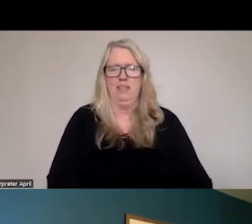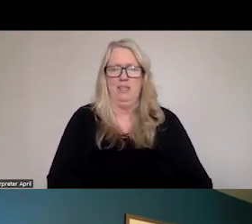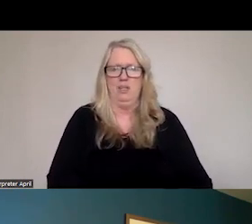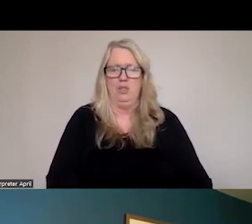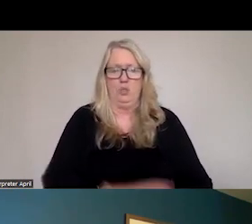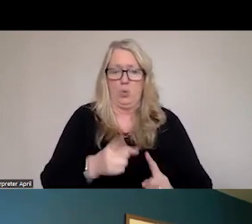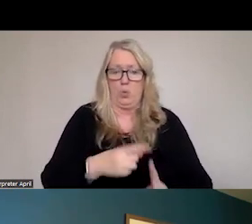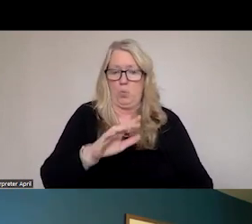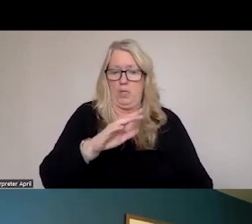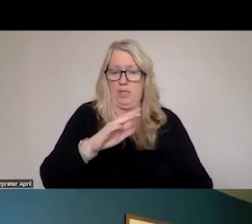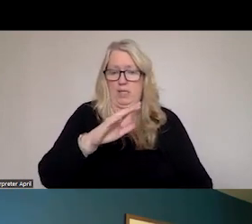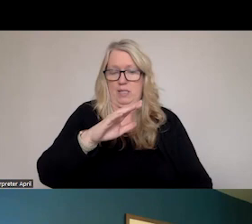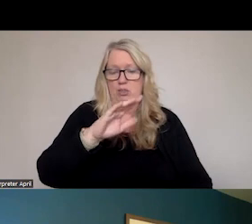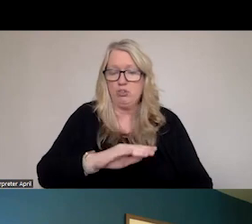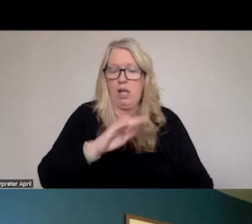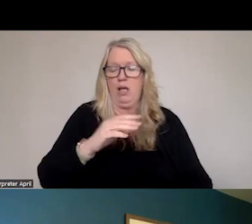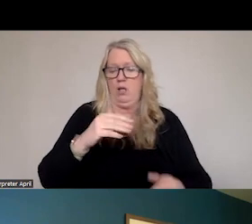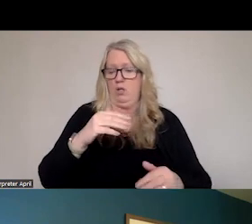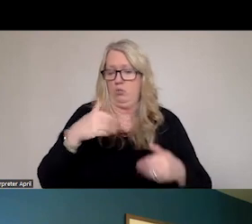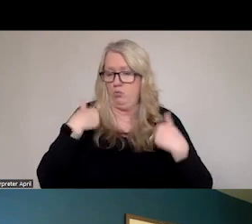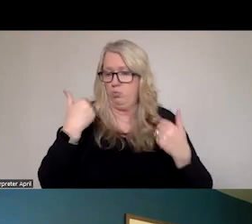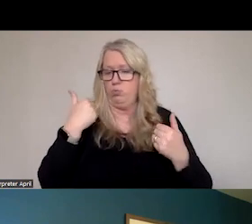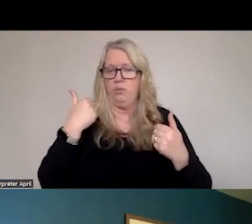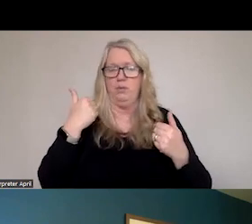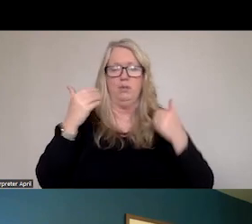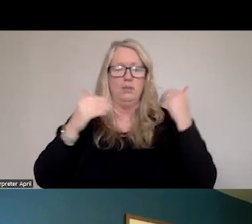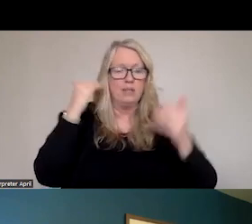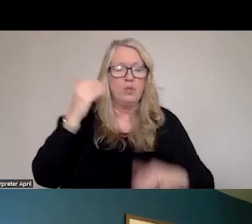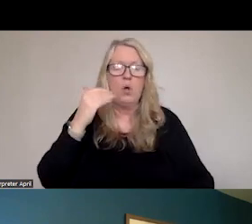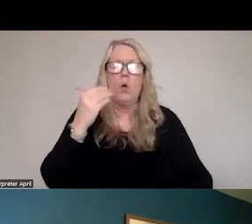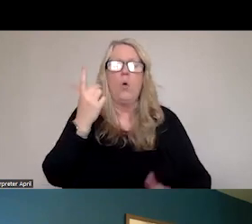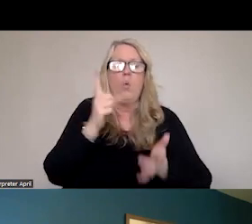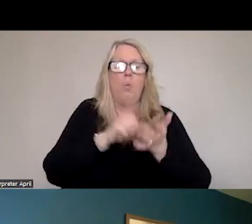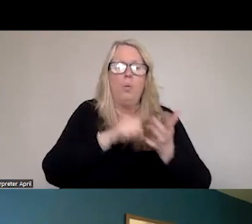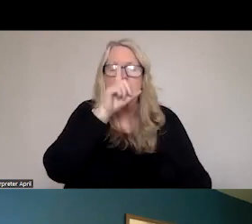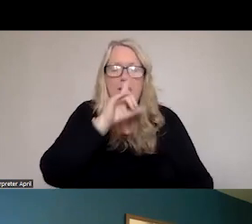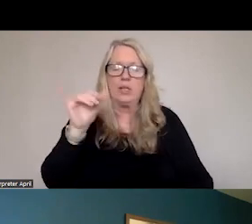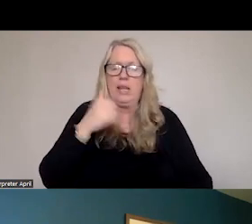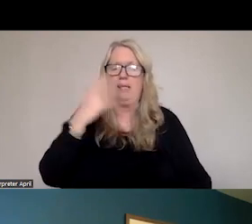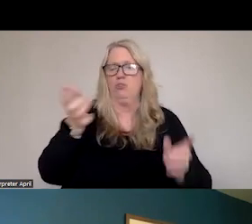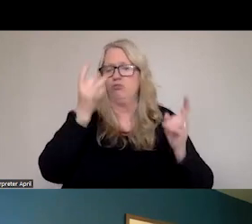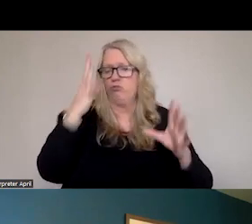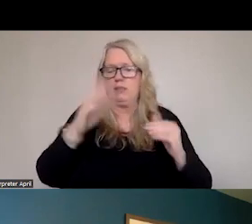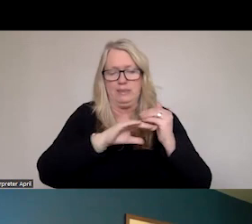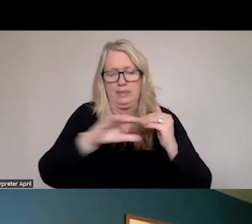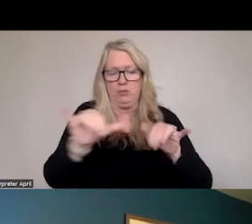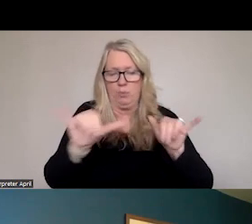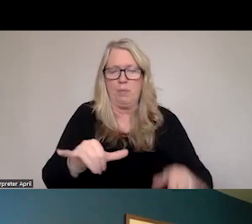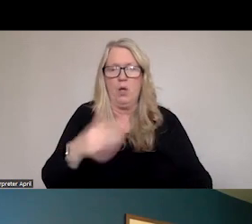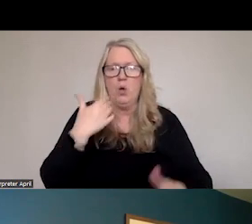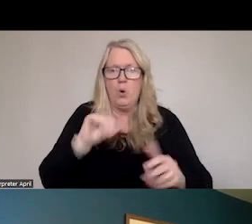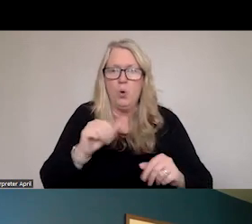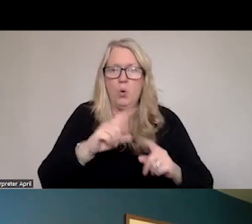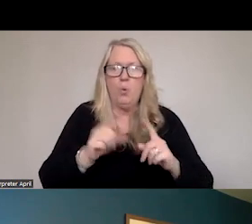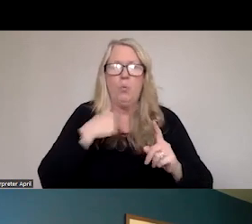youth, young adult system talks about what does a crisis stabilization system look like, we are reaching back and